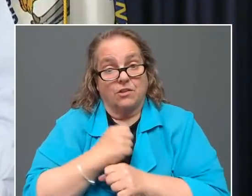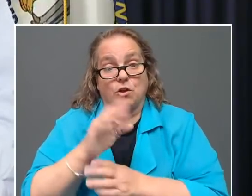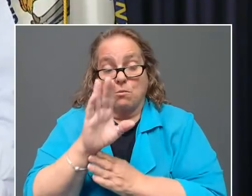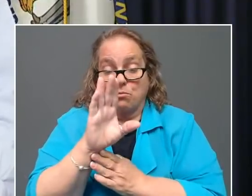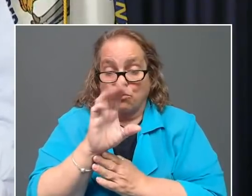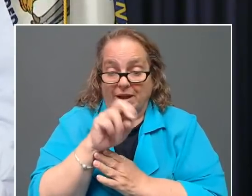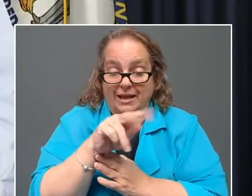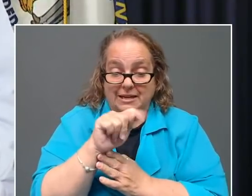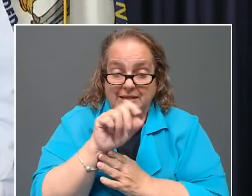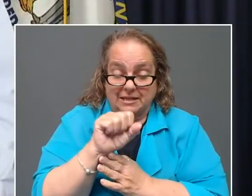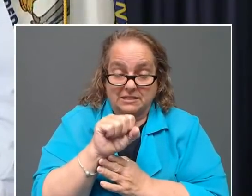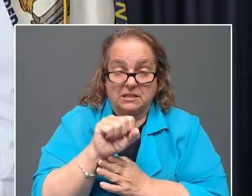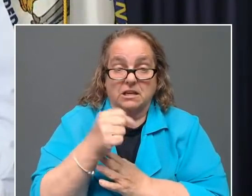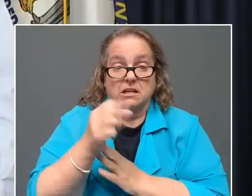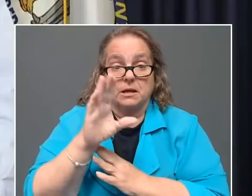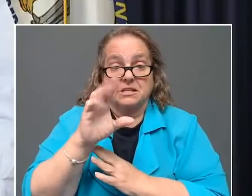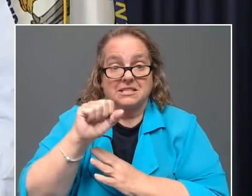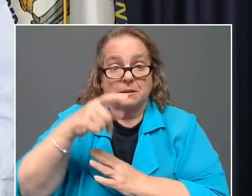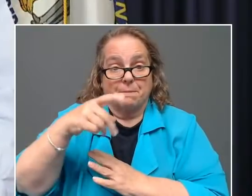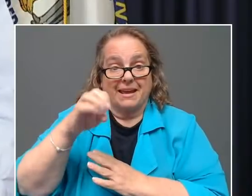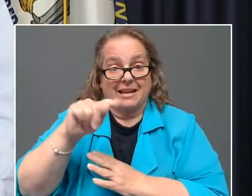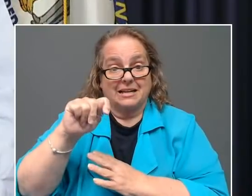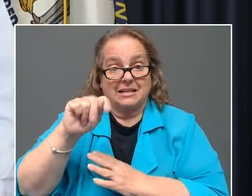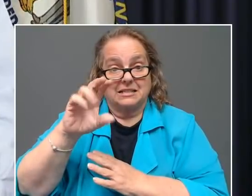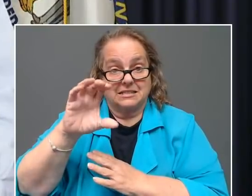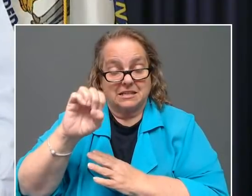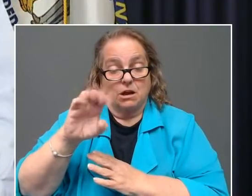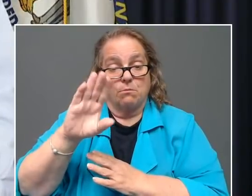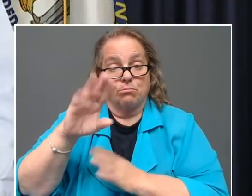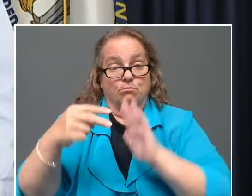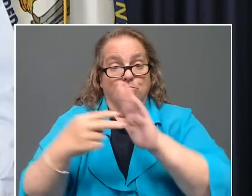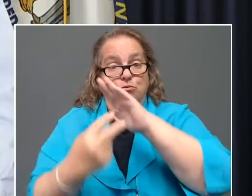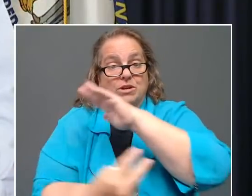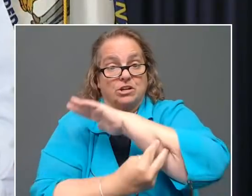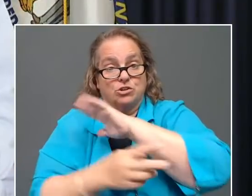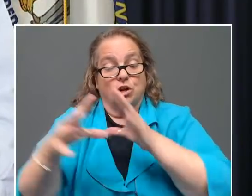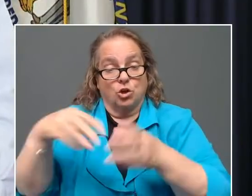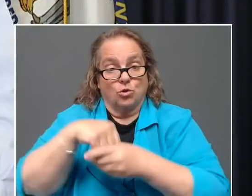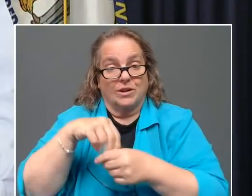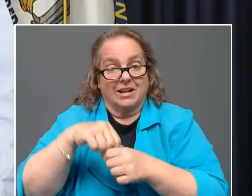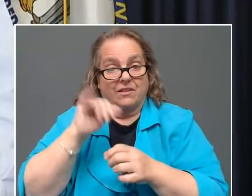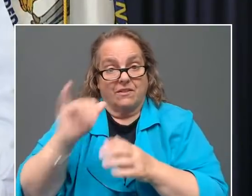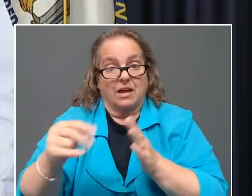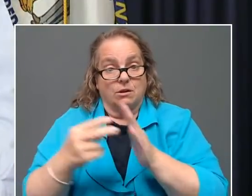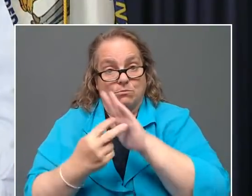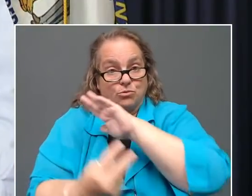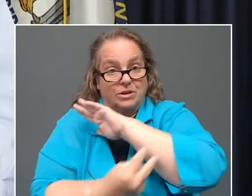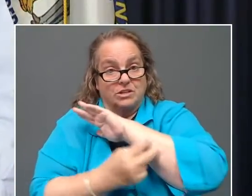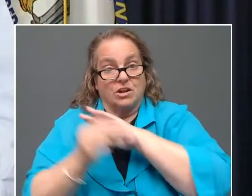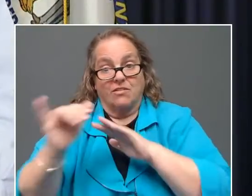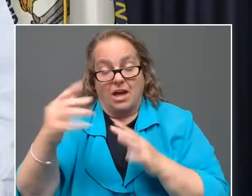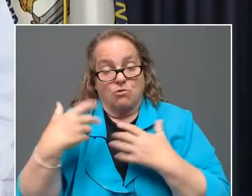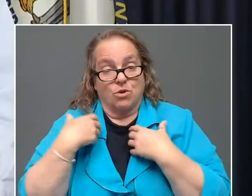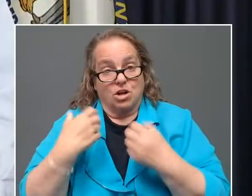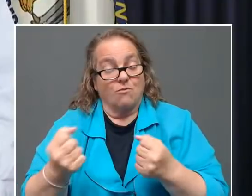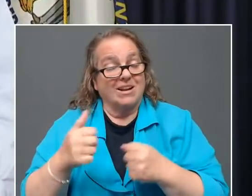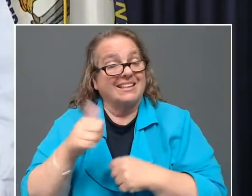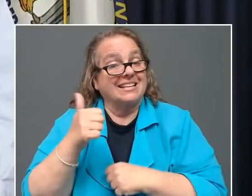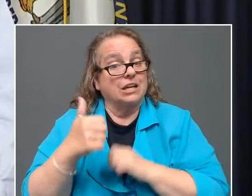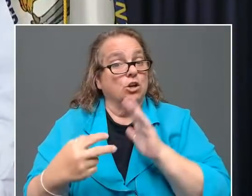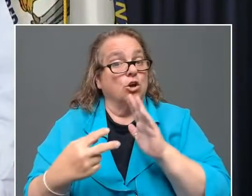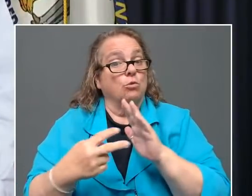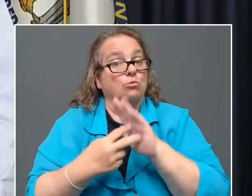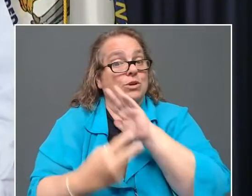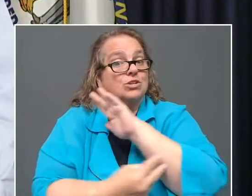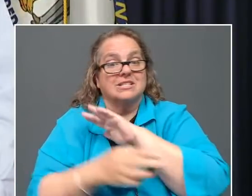included in that infrastructure plan. And I was told that the 10 have not been selected, but certainly